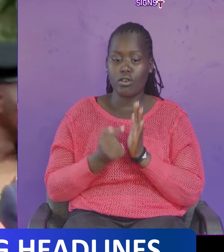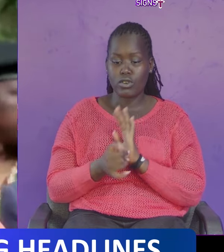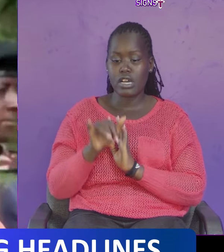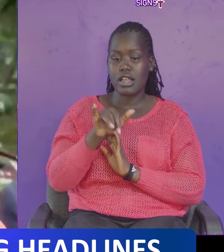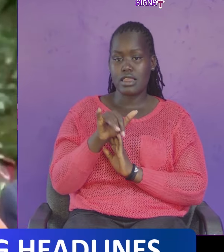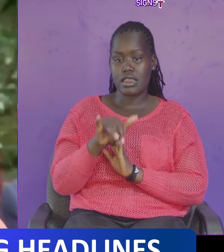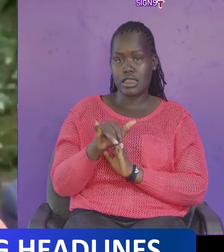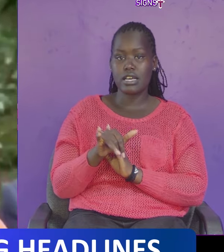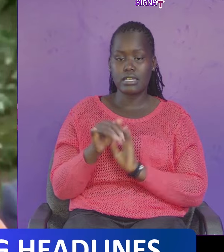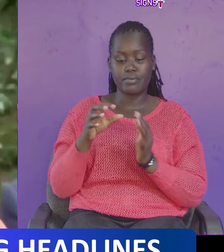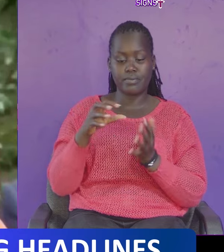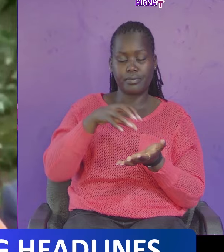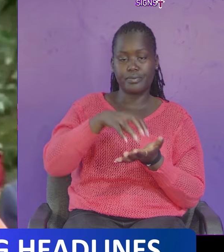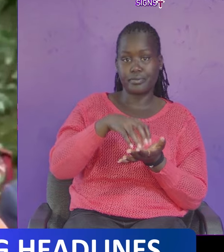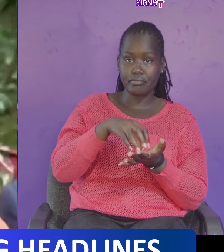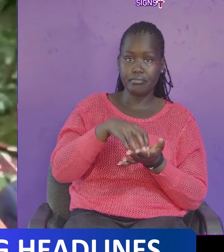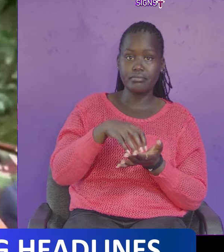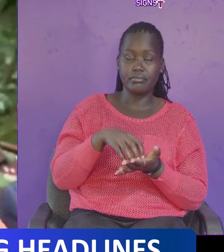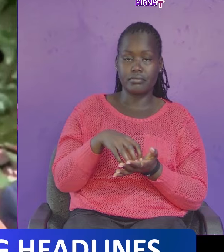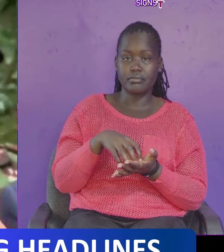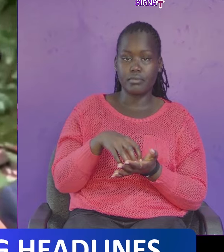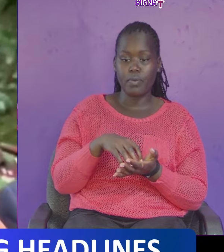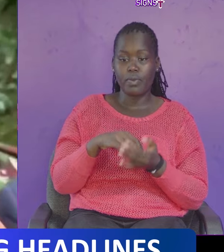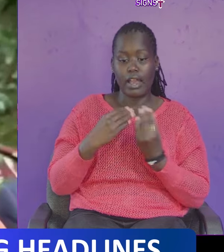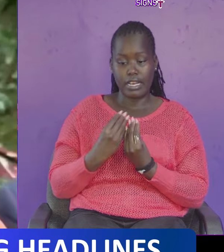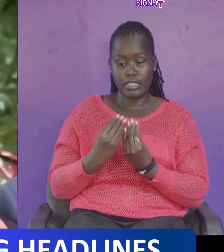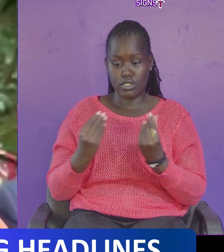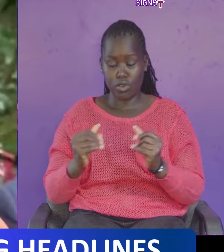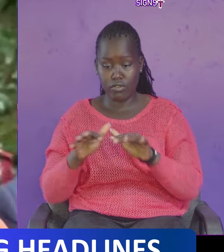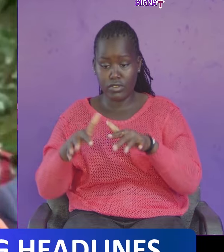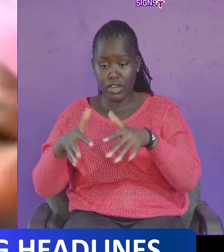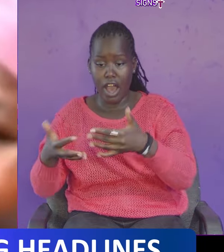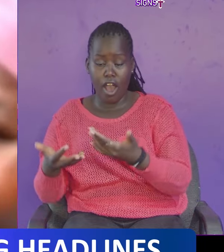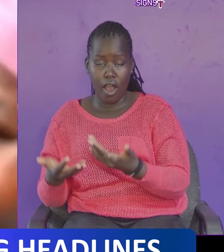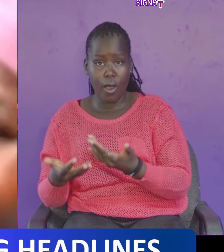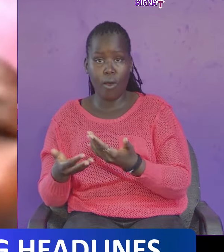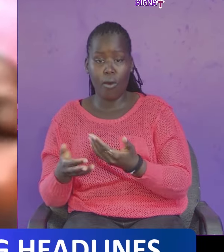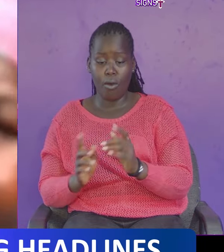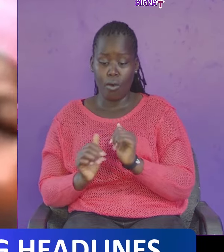case is handled in a manner that is respectful.